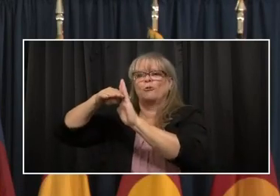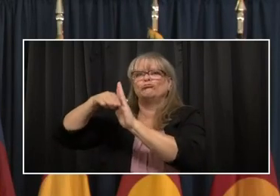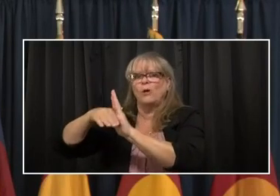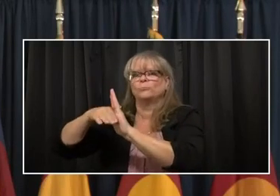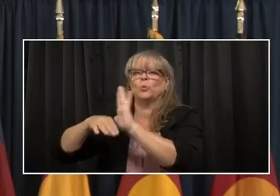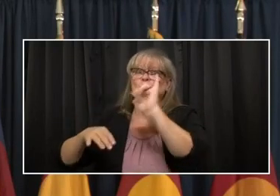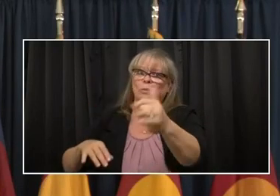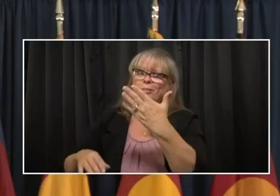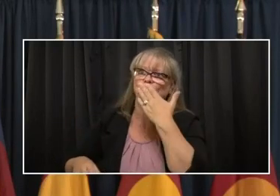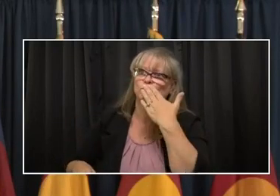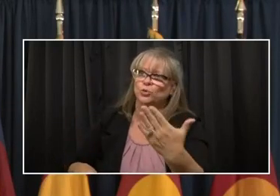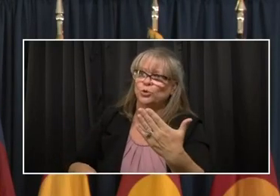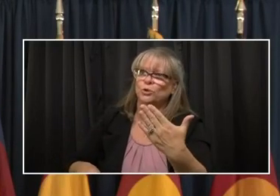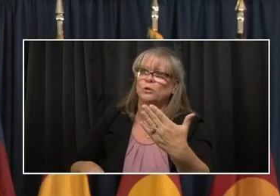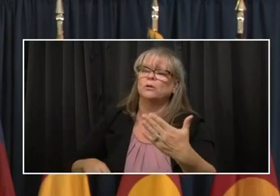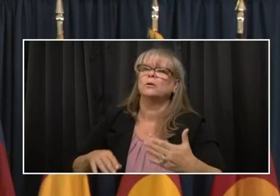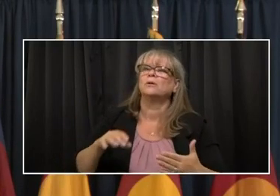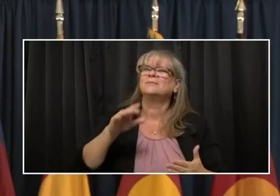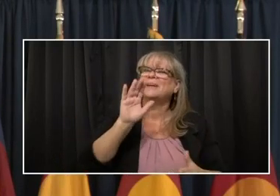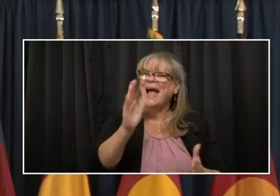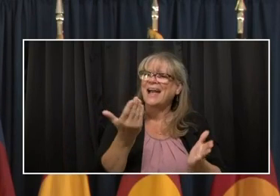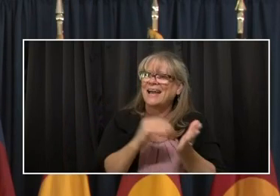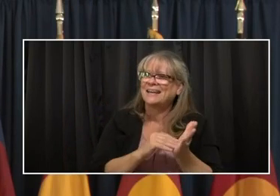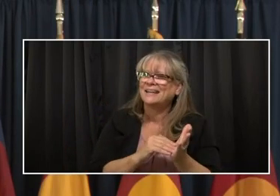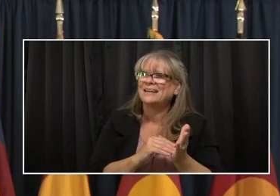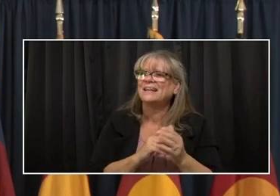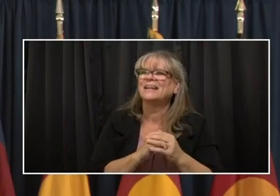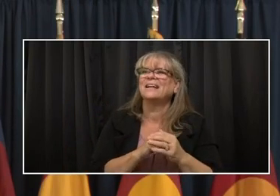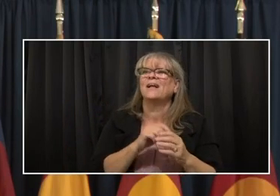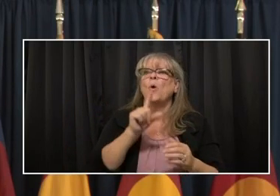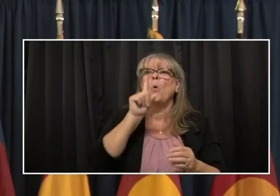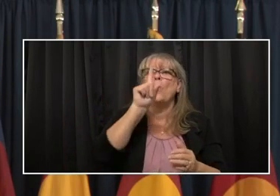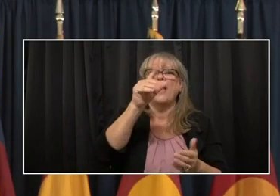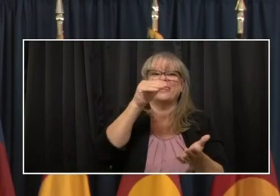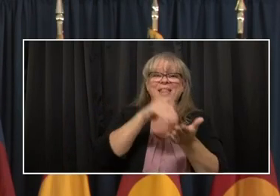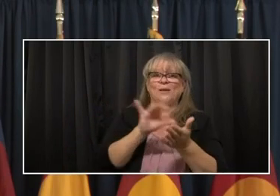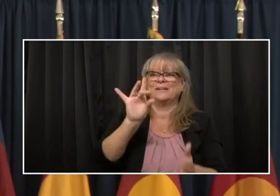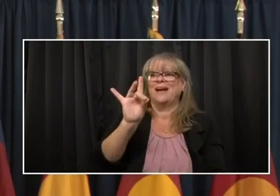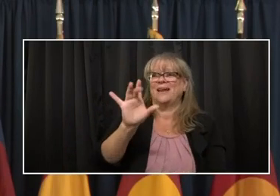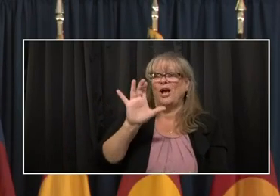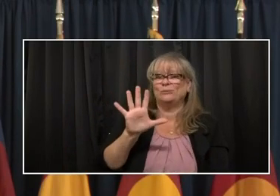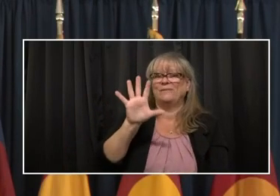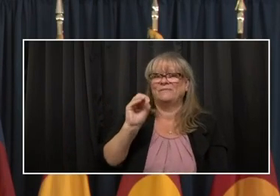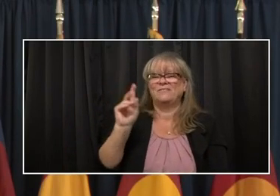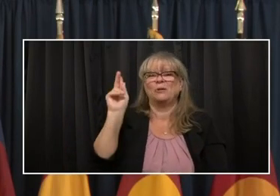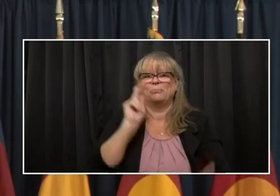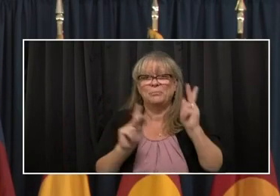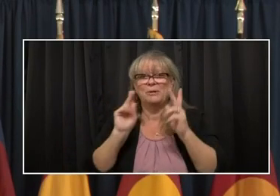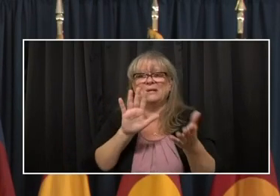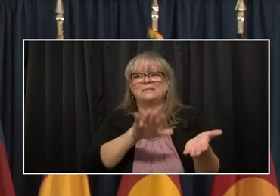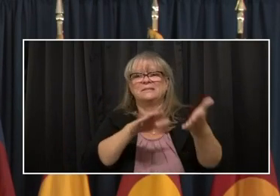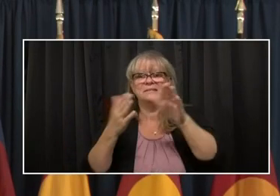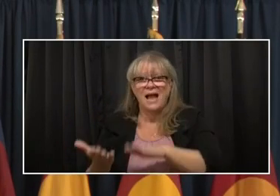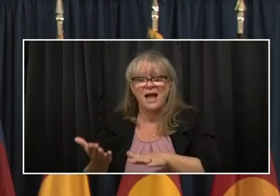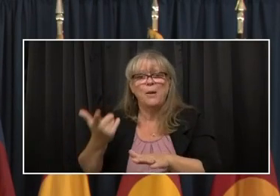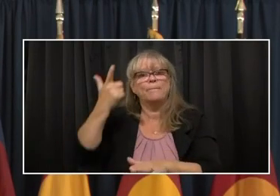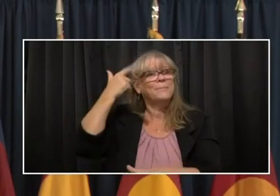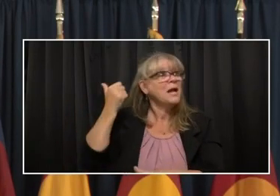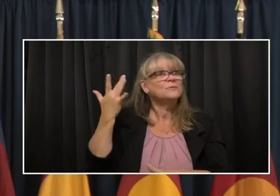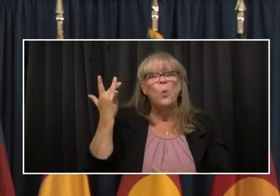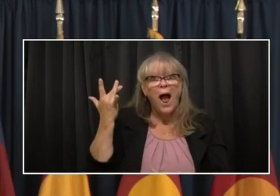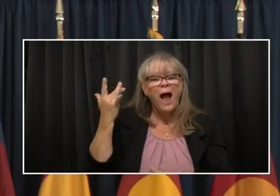price, 1,815 Coloradans who have died from the coronavirus,